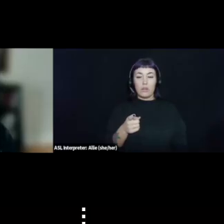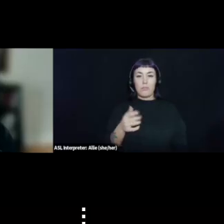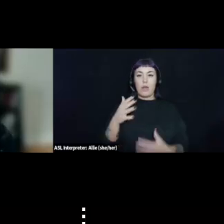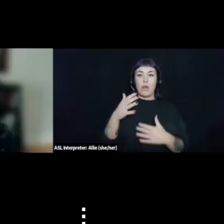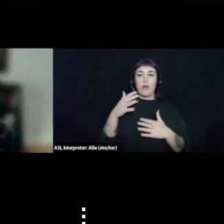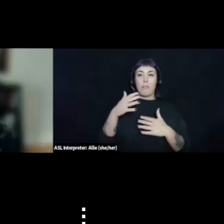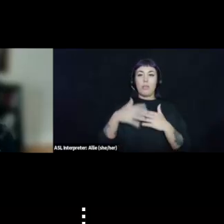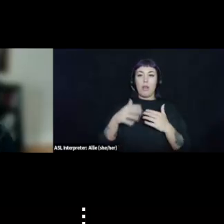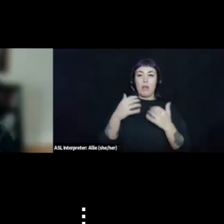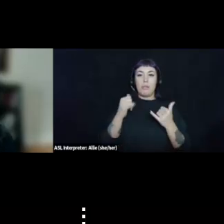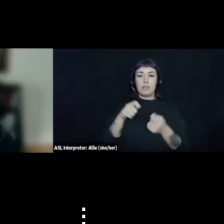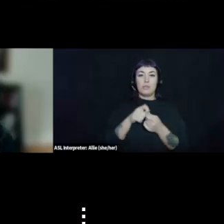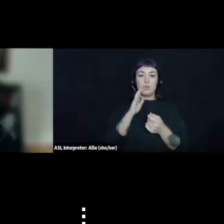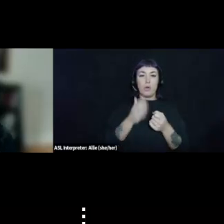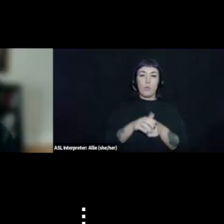I do want to cover that.